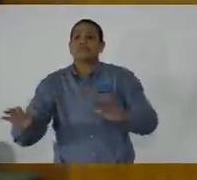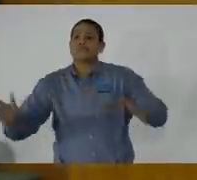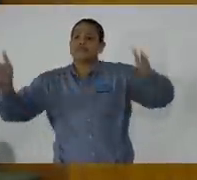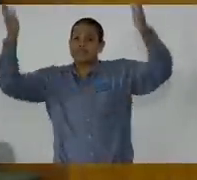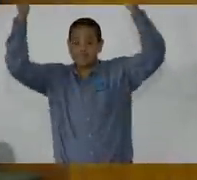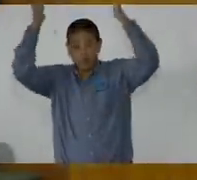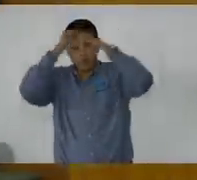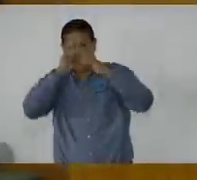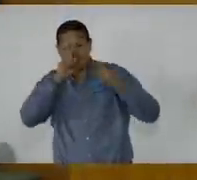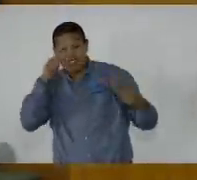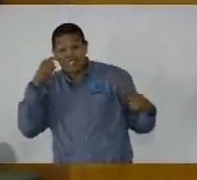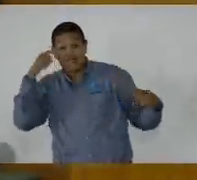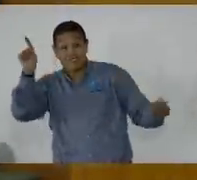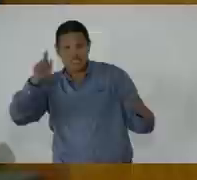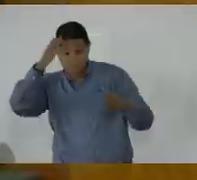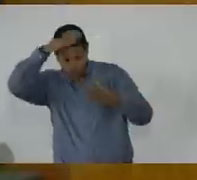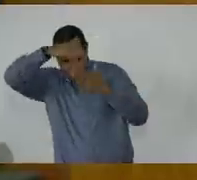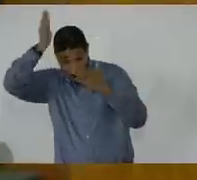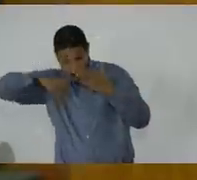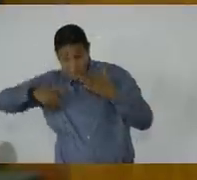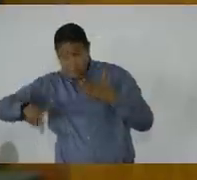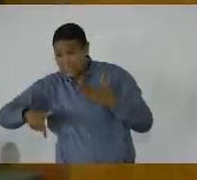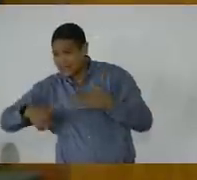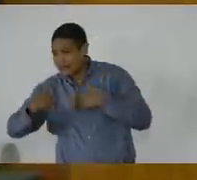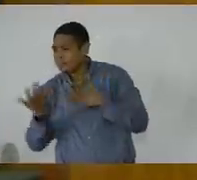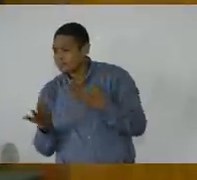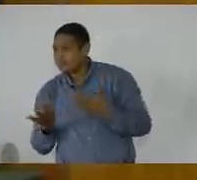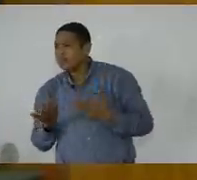the successful completion of this pilot,